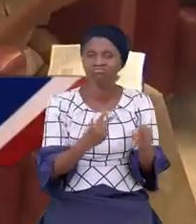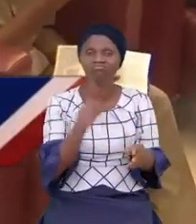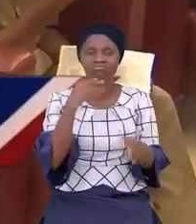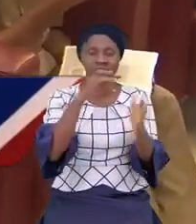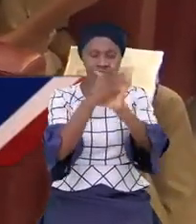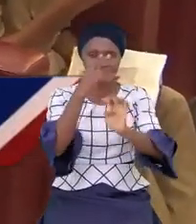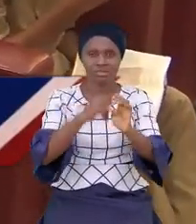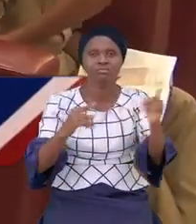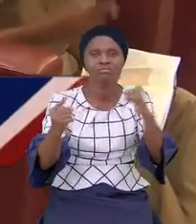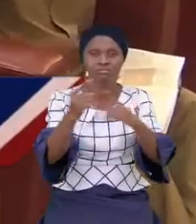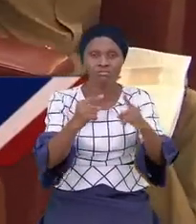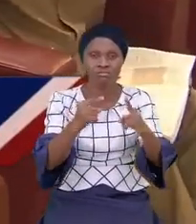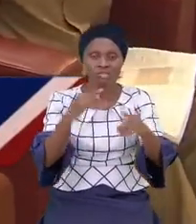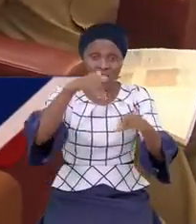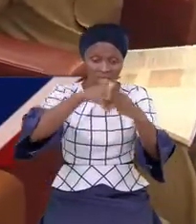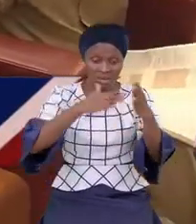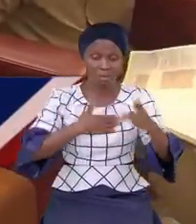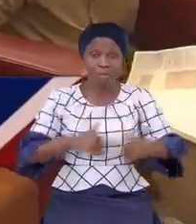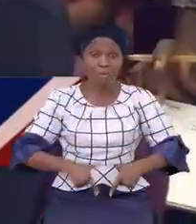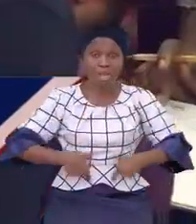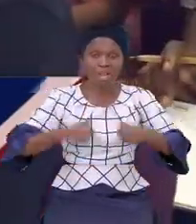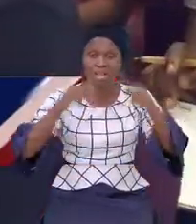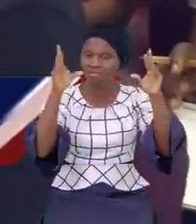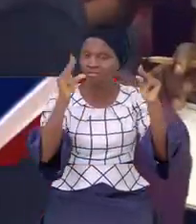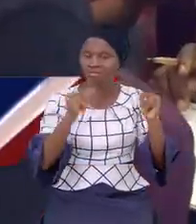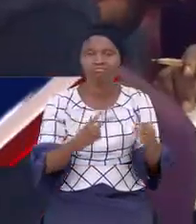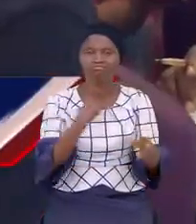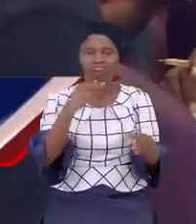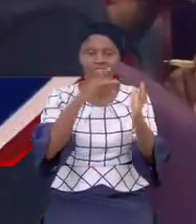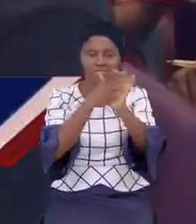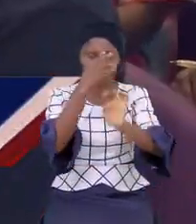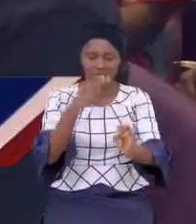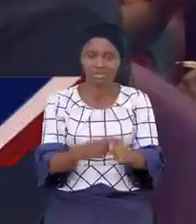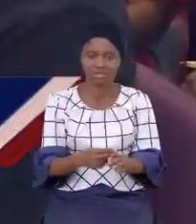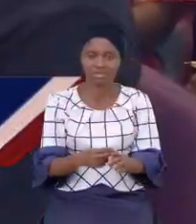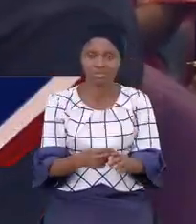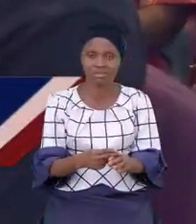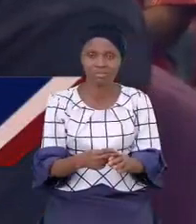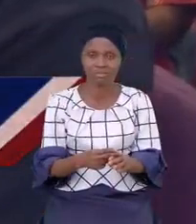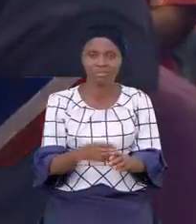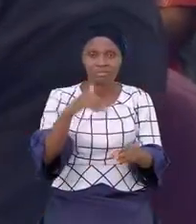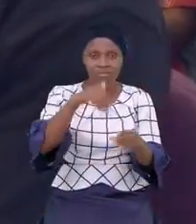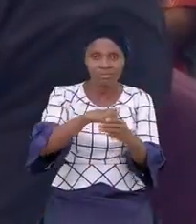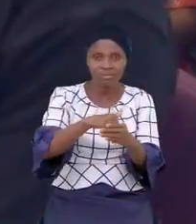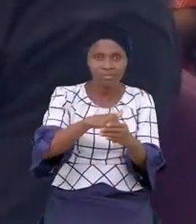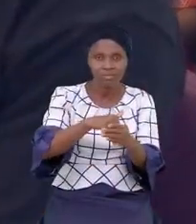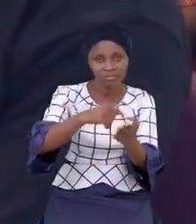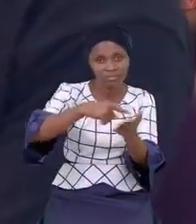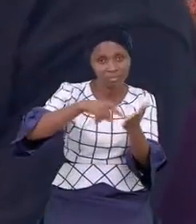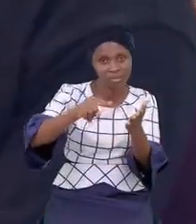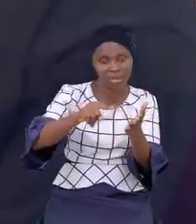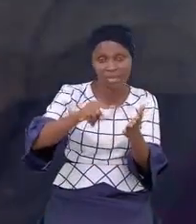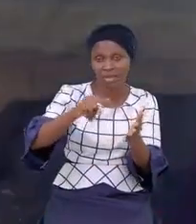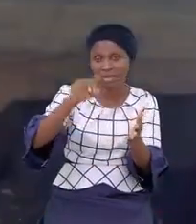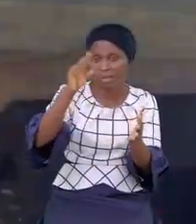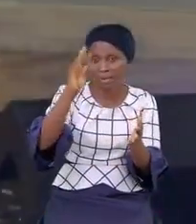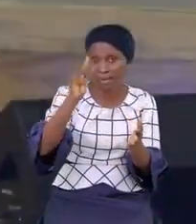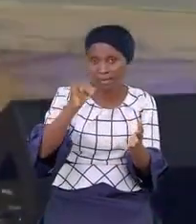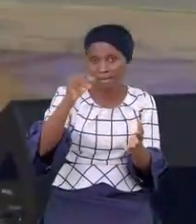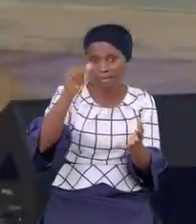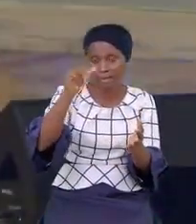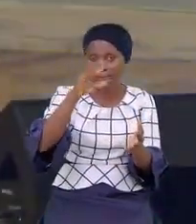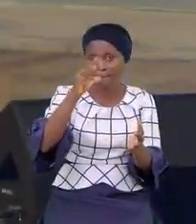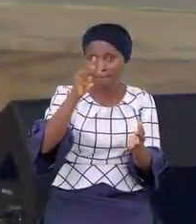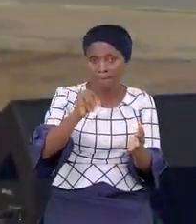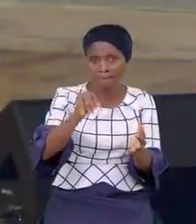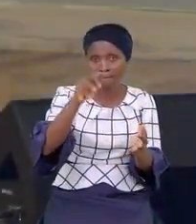my life, there'll be no disappointment. Mark chapter 11. I'm reading from